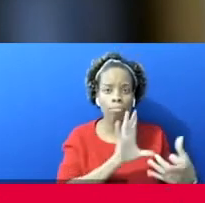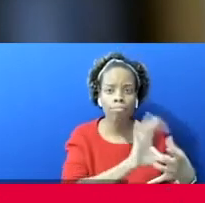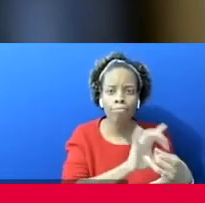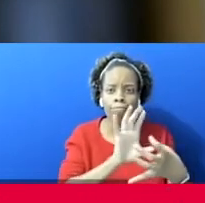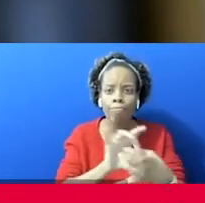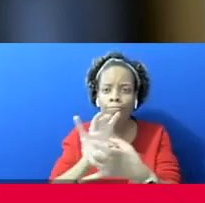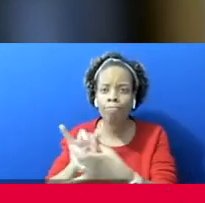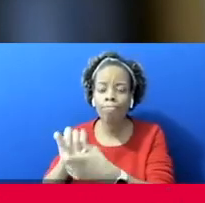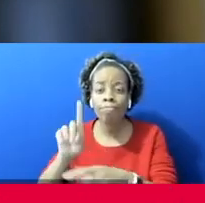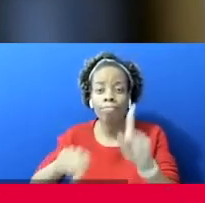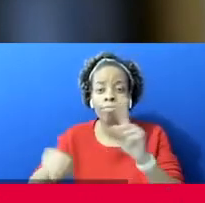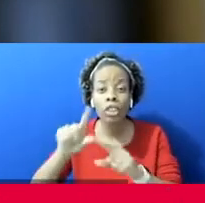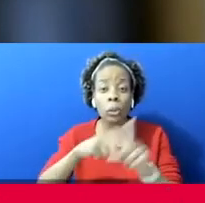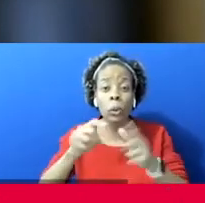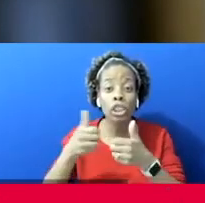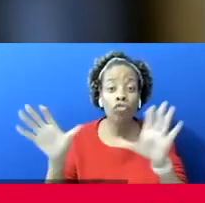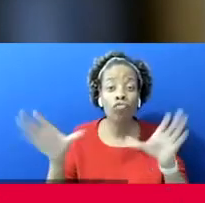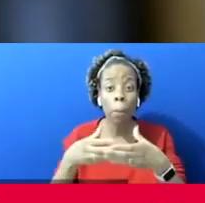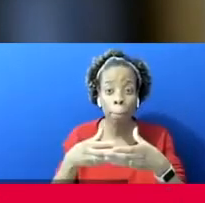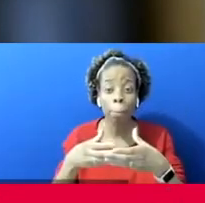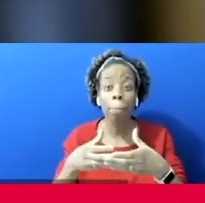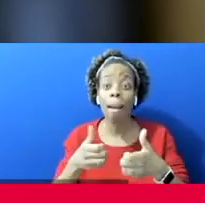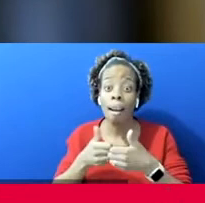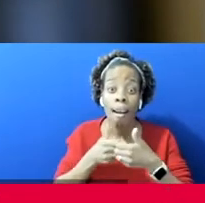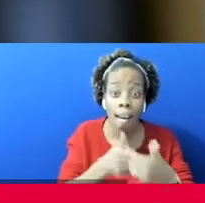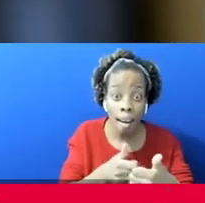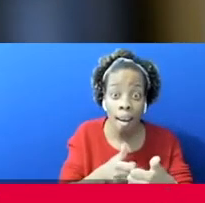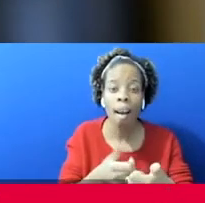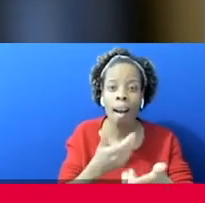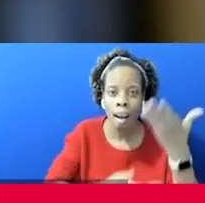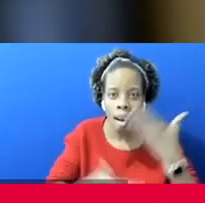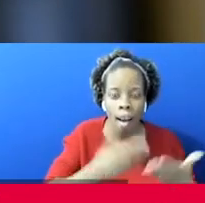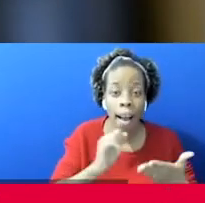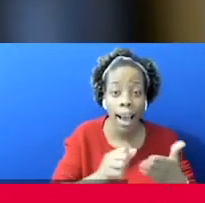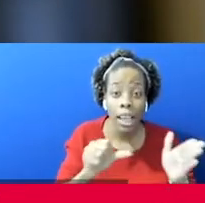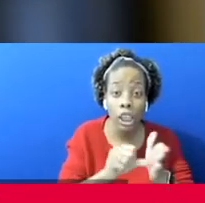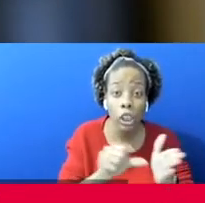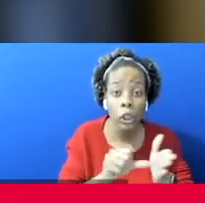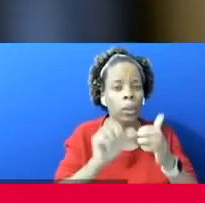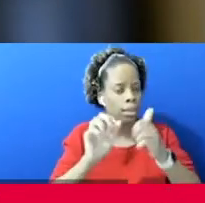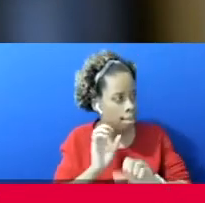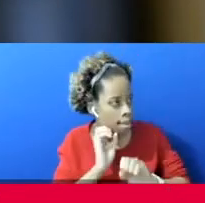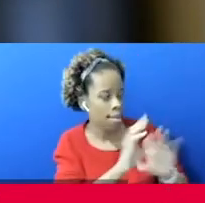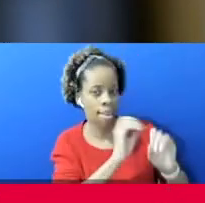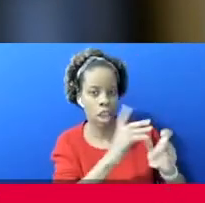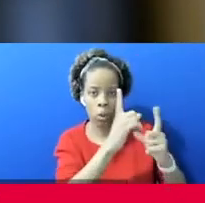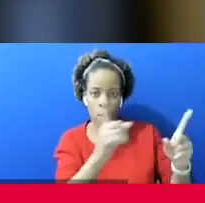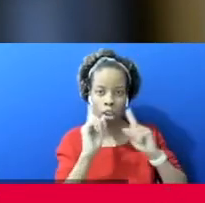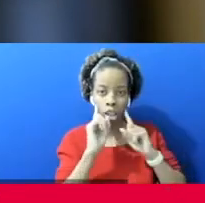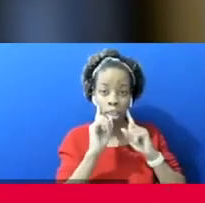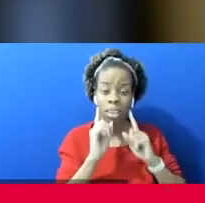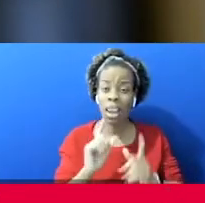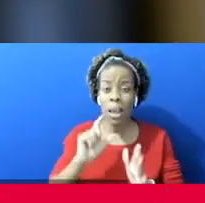groups ourselves working on this perpetuate the institutional issues, particularly in the disabled people's movement. There's a lot of